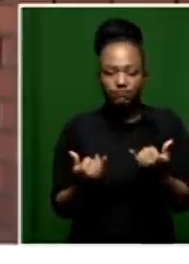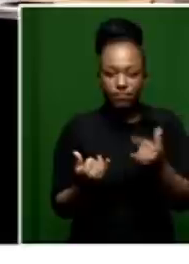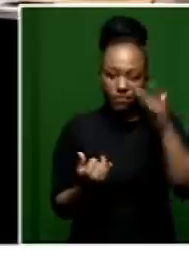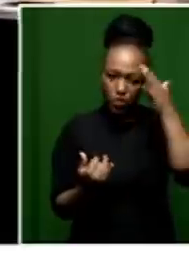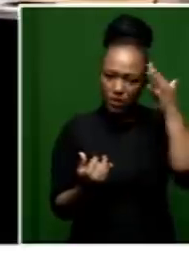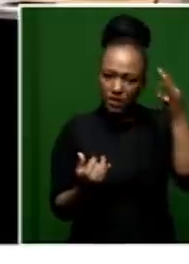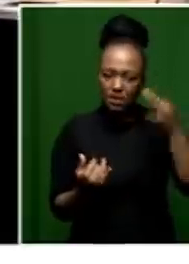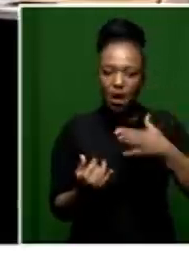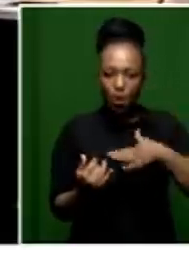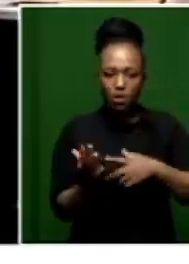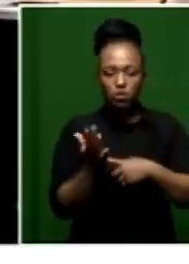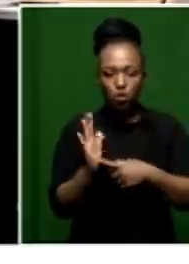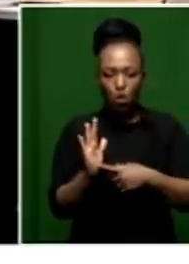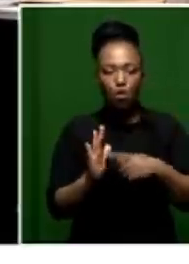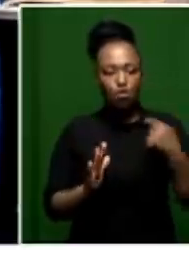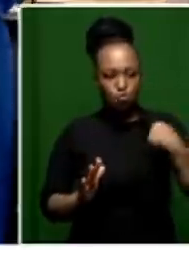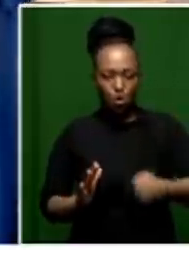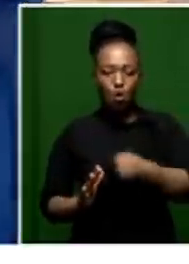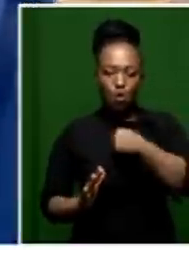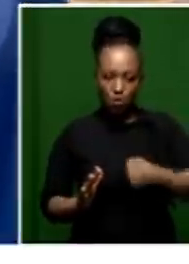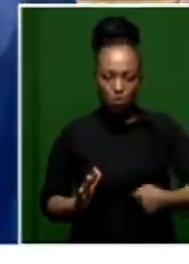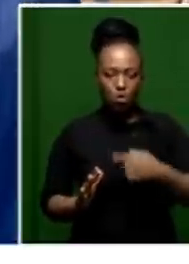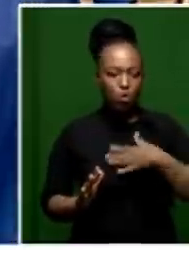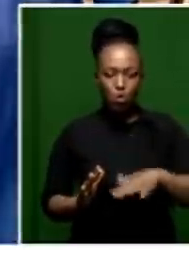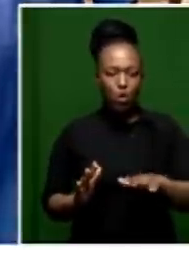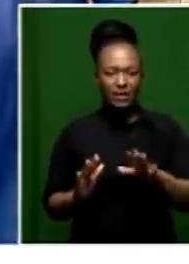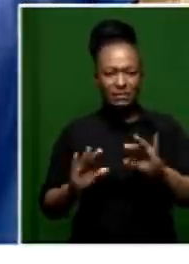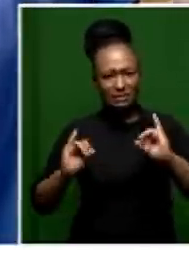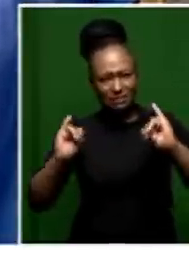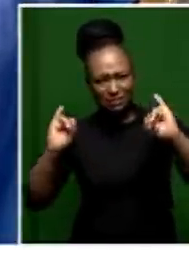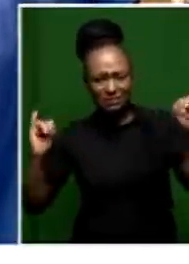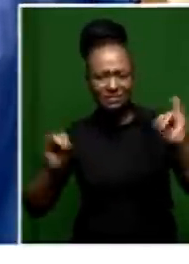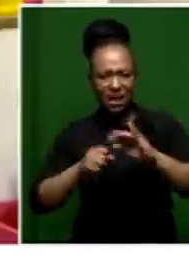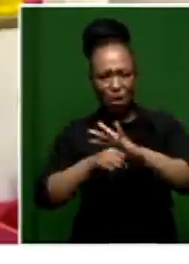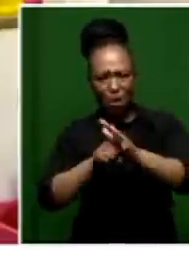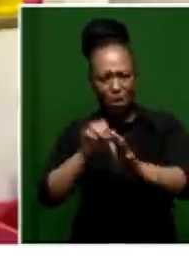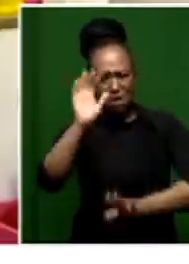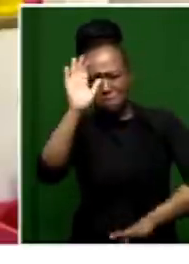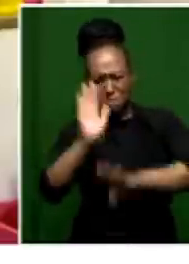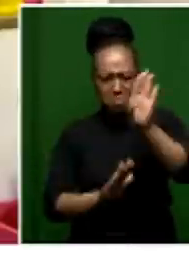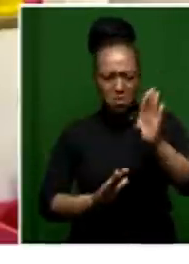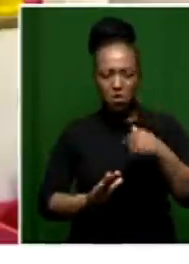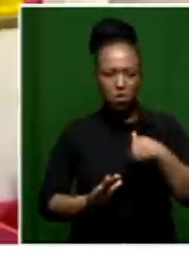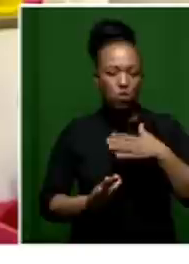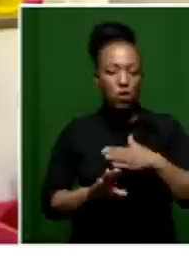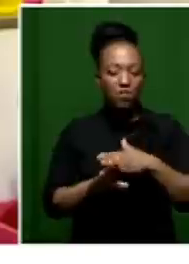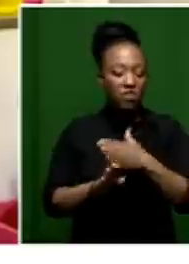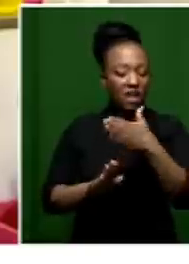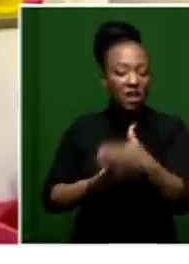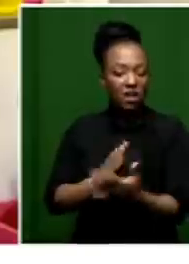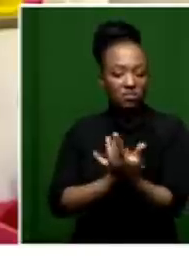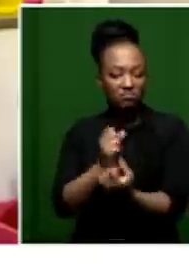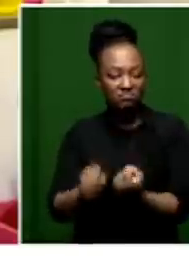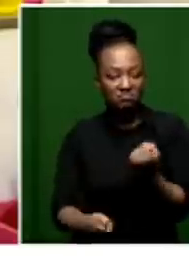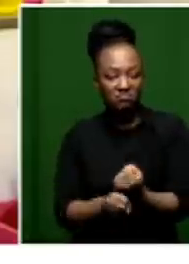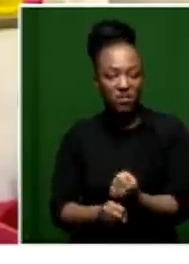to be proved to be wrong and that we do not end up with a big wave of infection in the end of the year, because